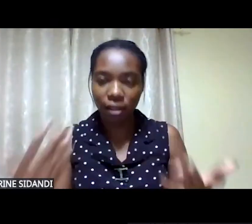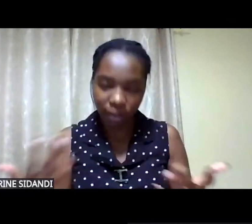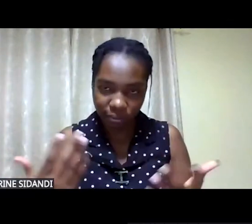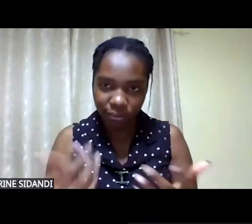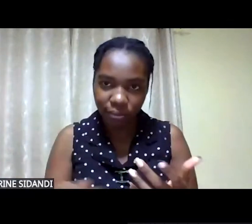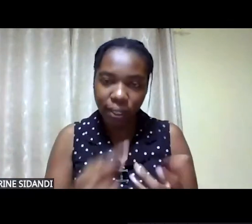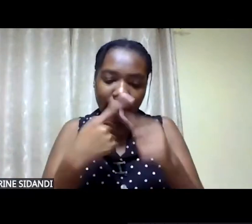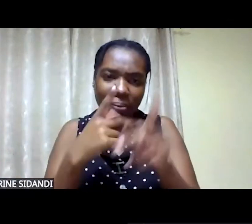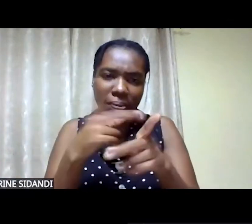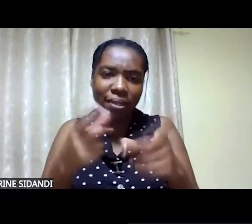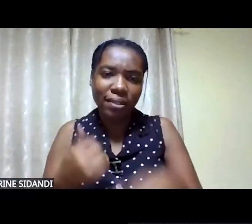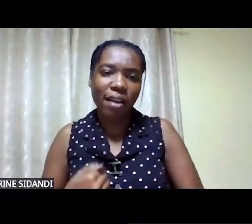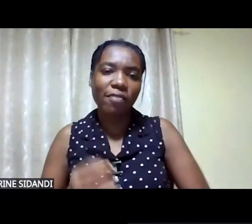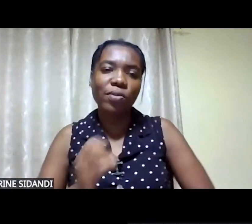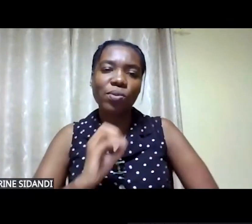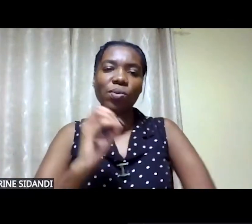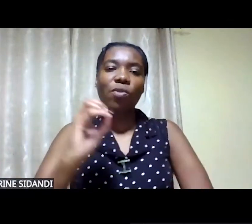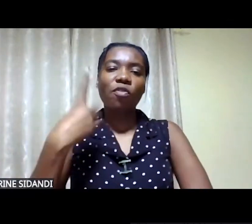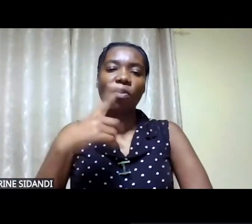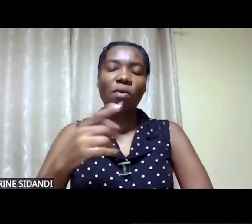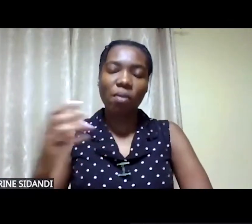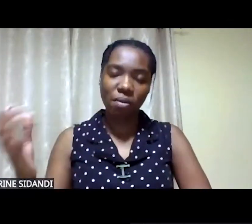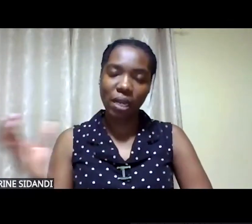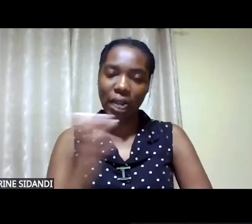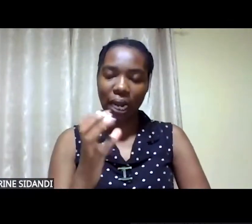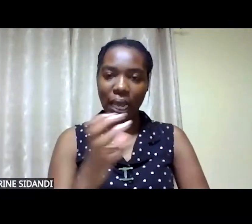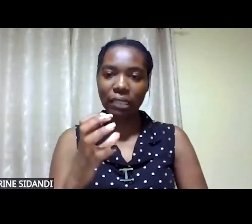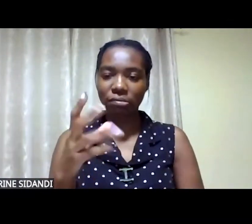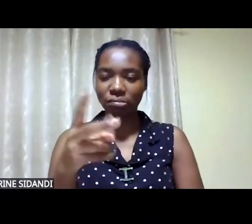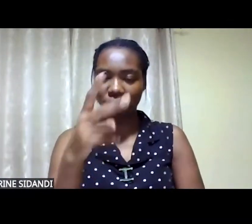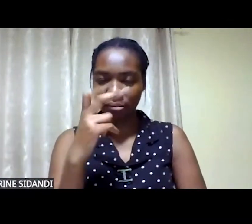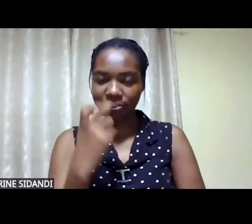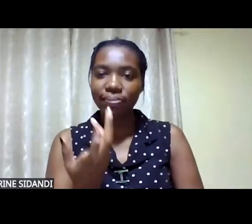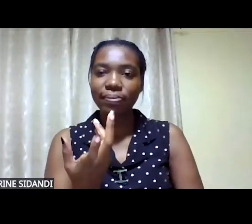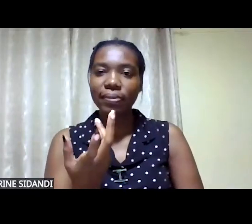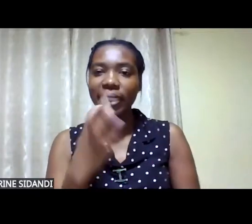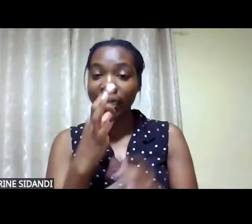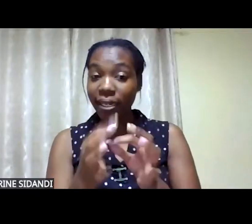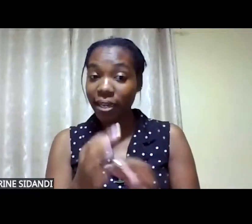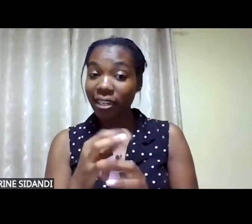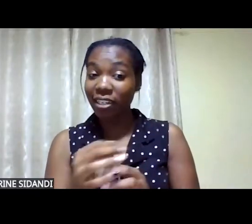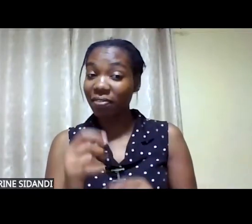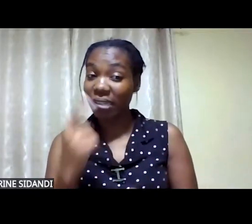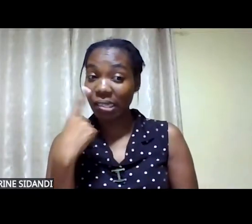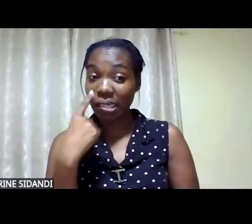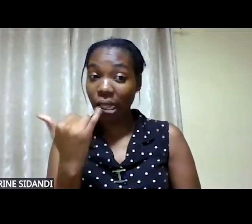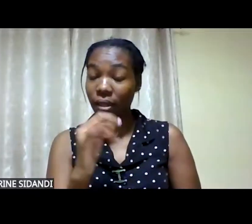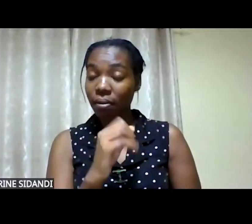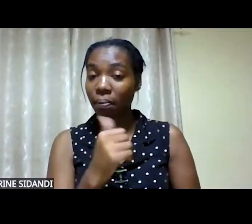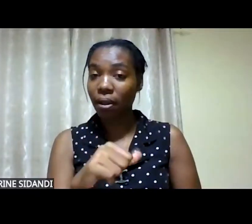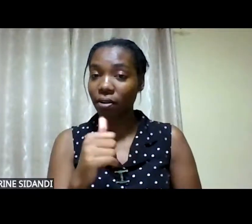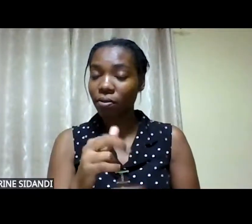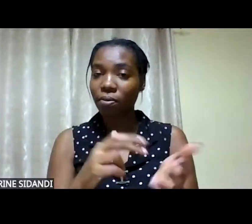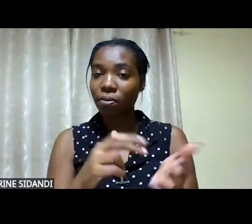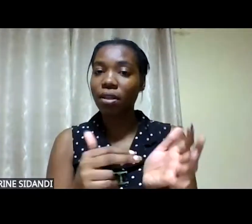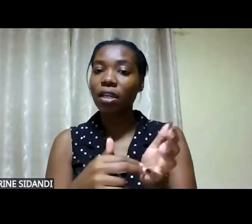place how to acquire clients very well, if they have not grasped that, then we said everything will be